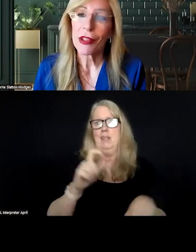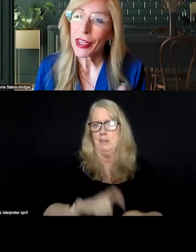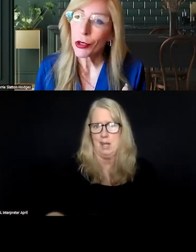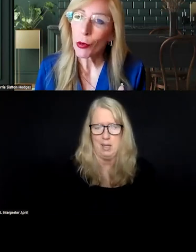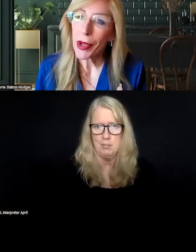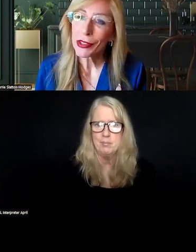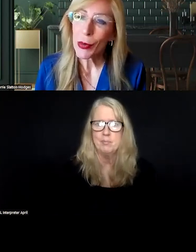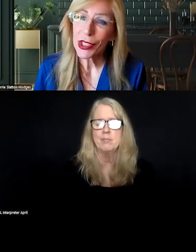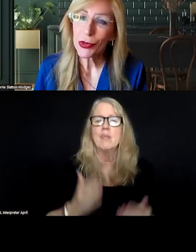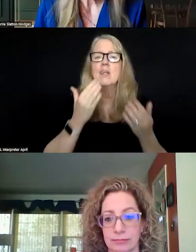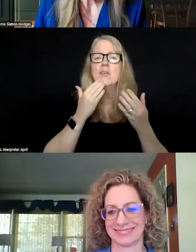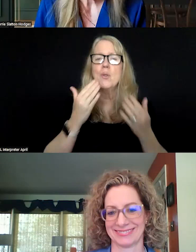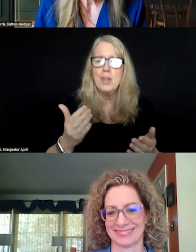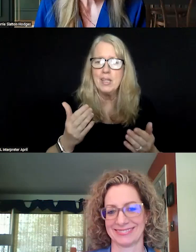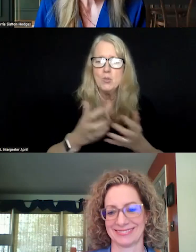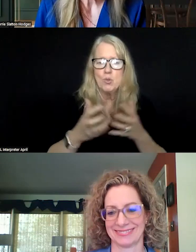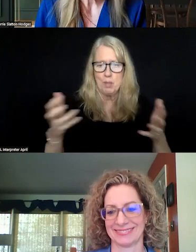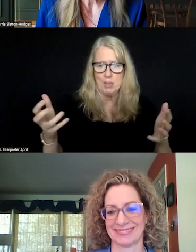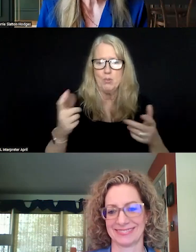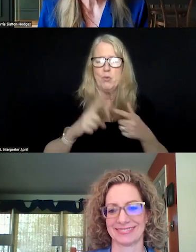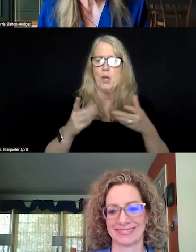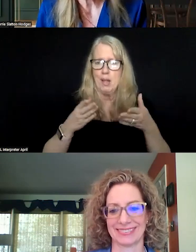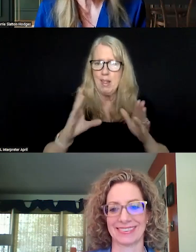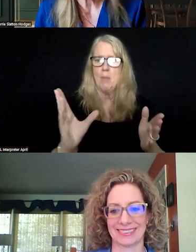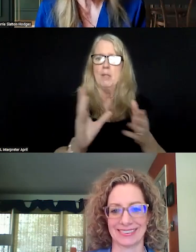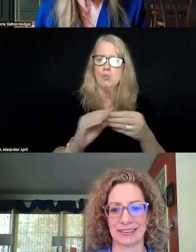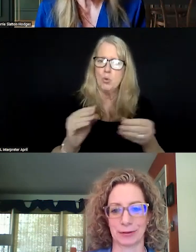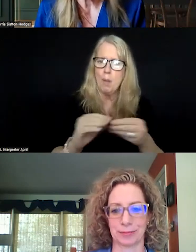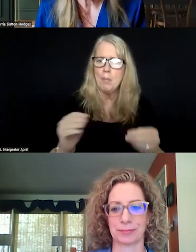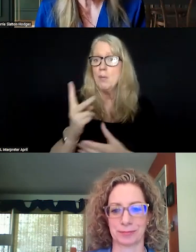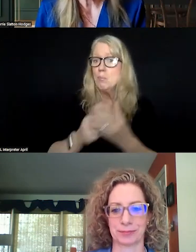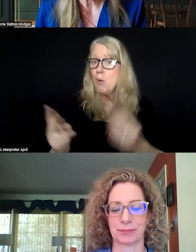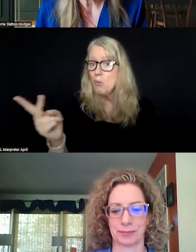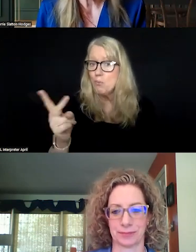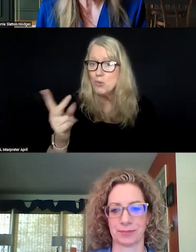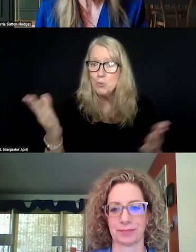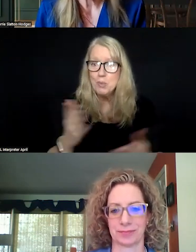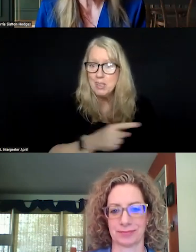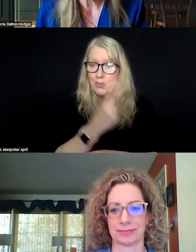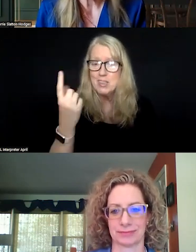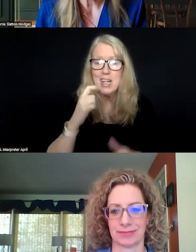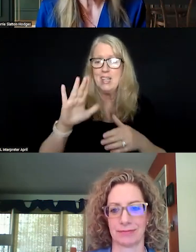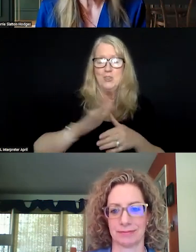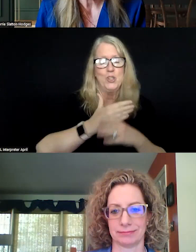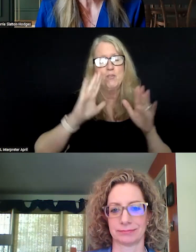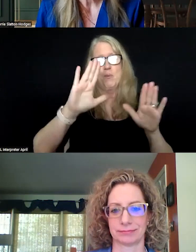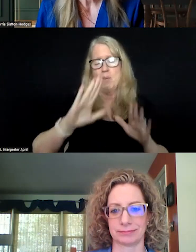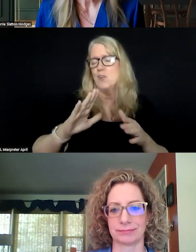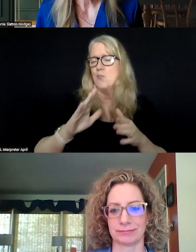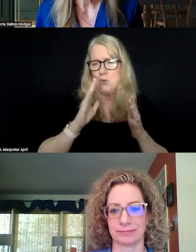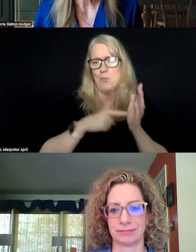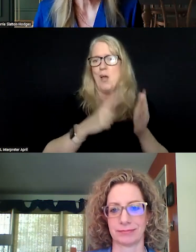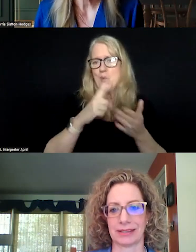So thank you so much for allowing me to have a comment. Thank you both for being here and sharing the wonderful model and work that you're